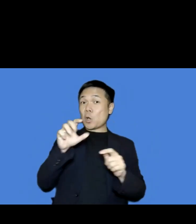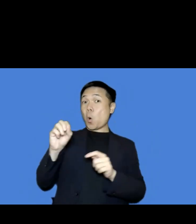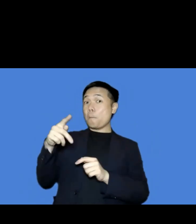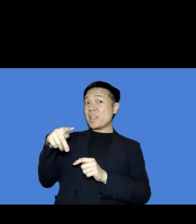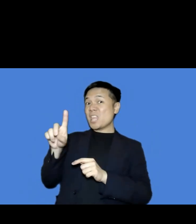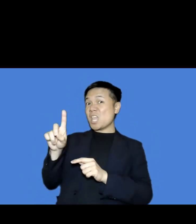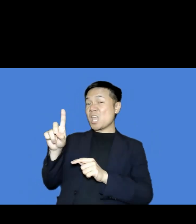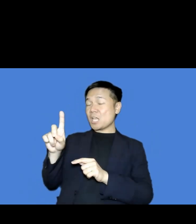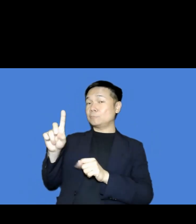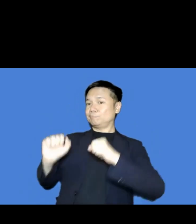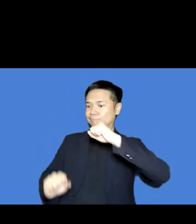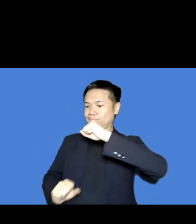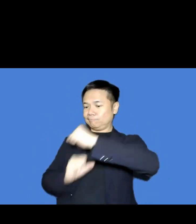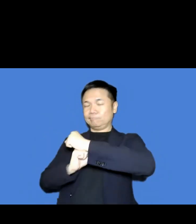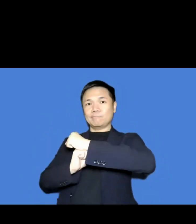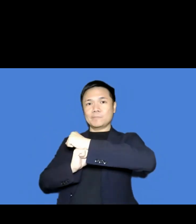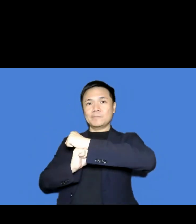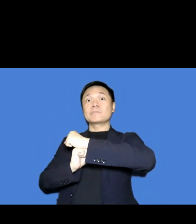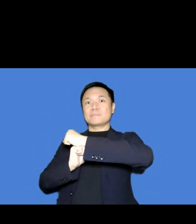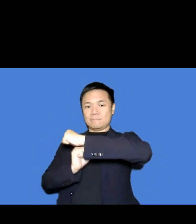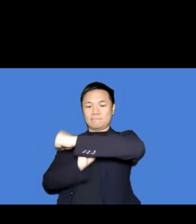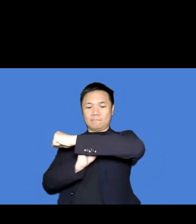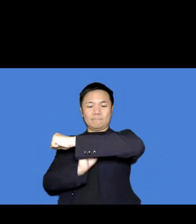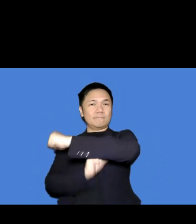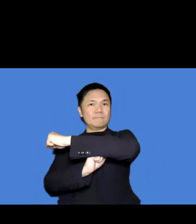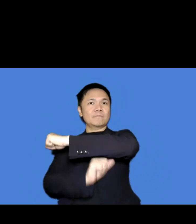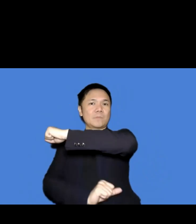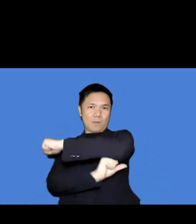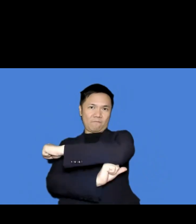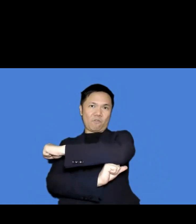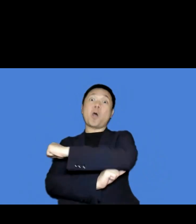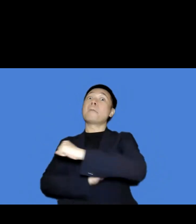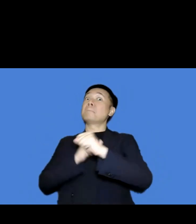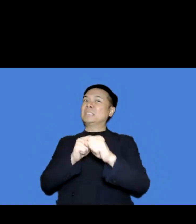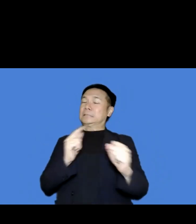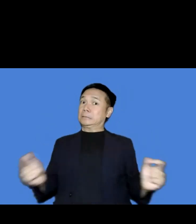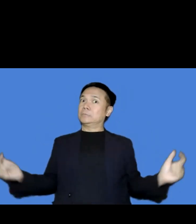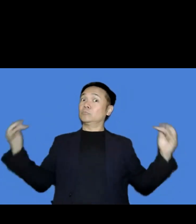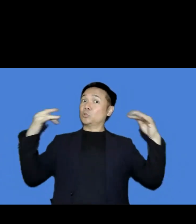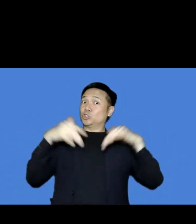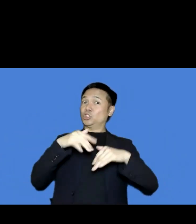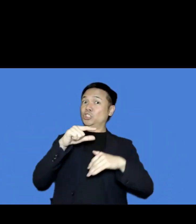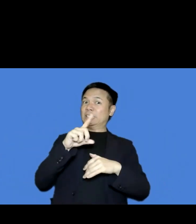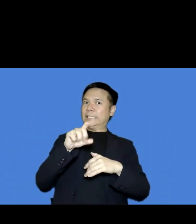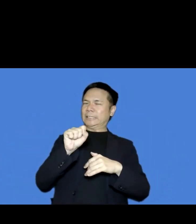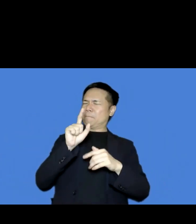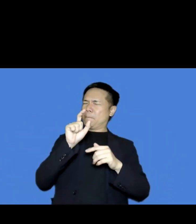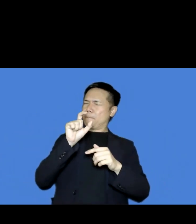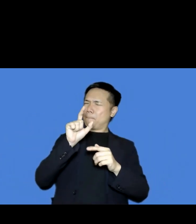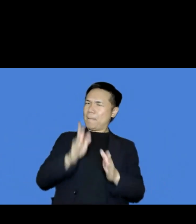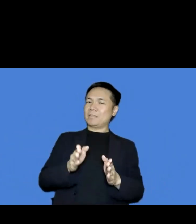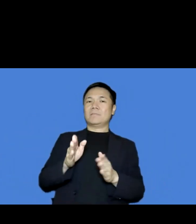disabilities in the entire shaping up of the Global Disability Summit 2025.